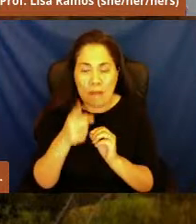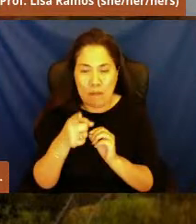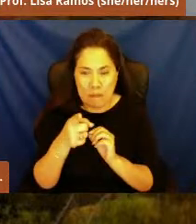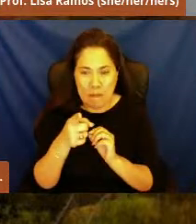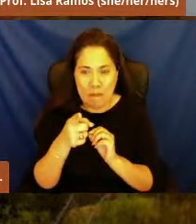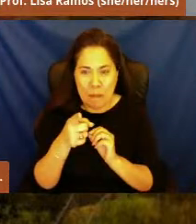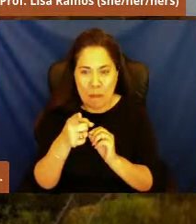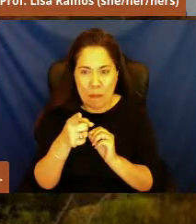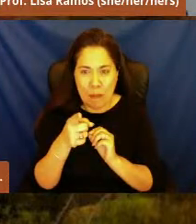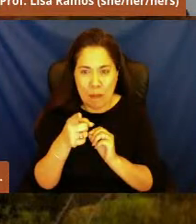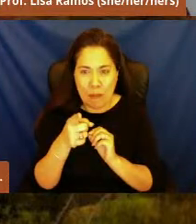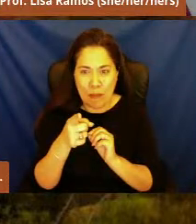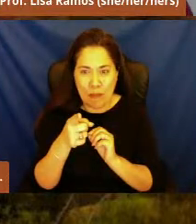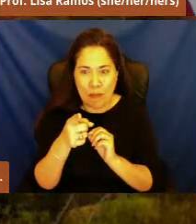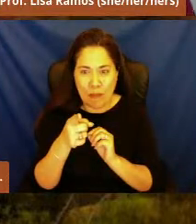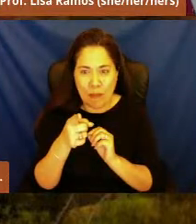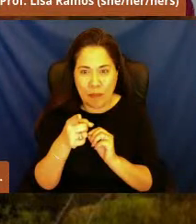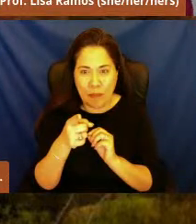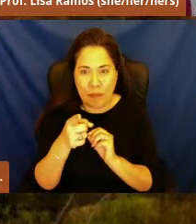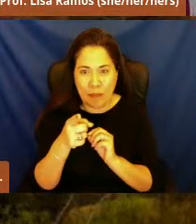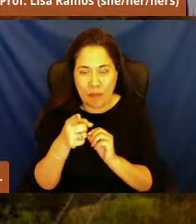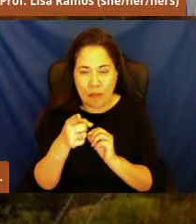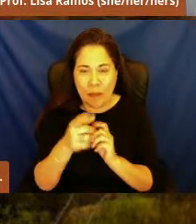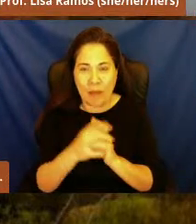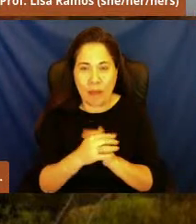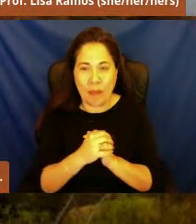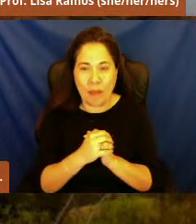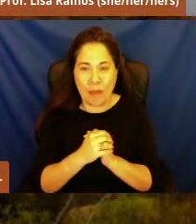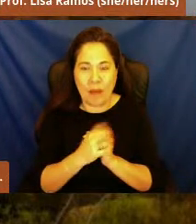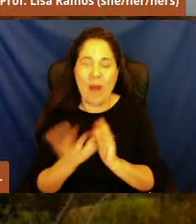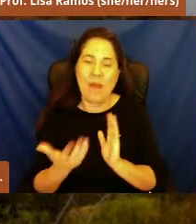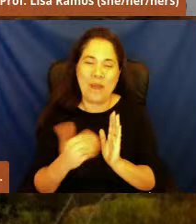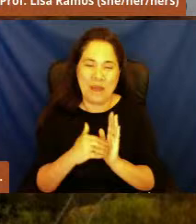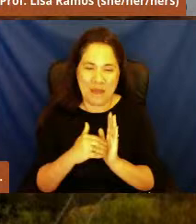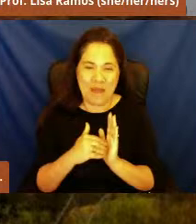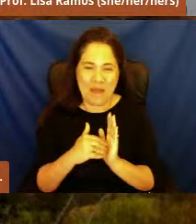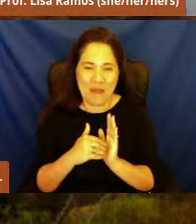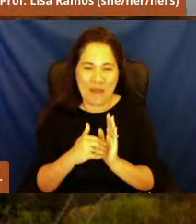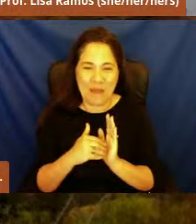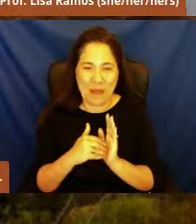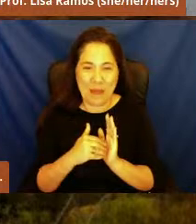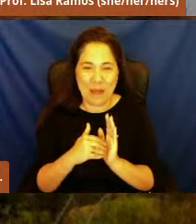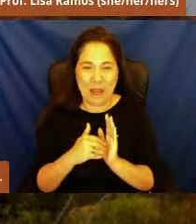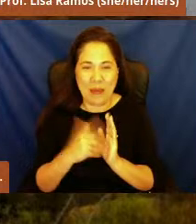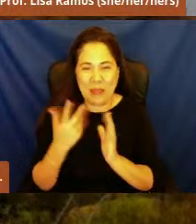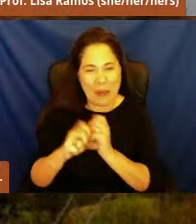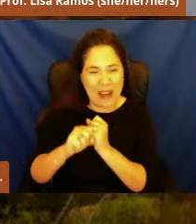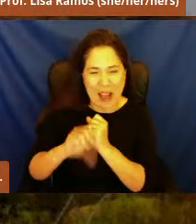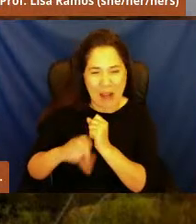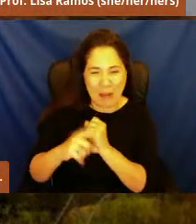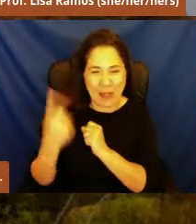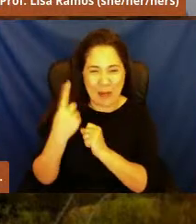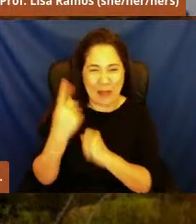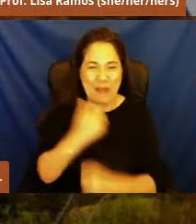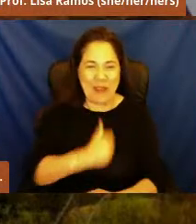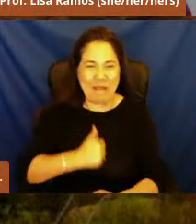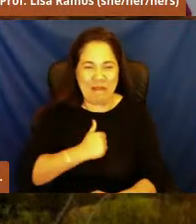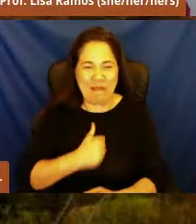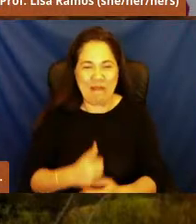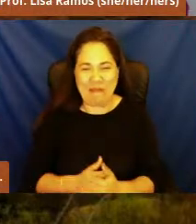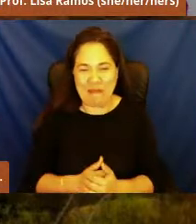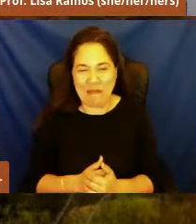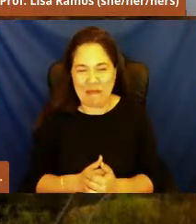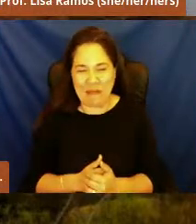back. We went somewhere else, but that's okay. It looks like it was a little ad or something.